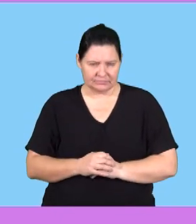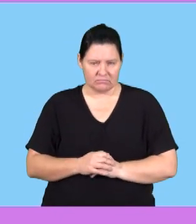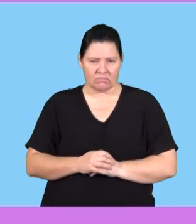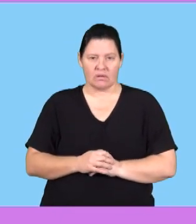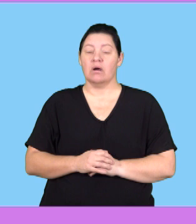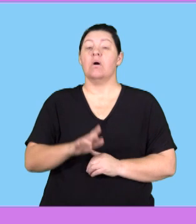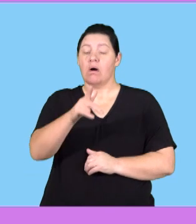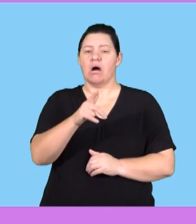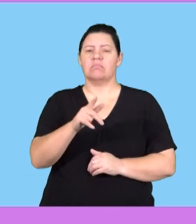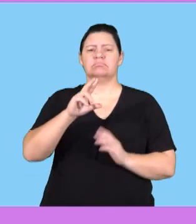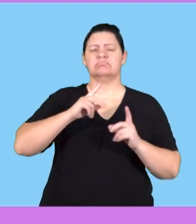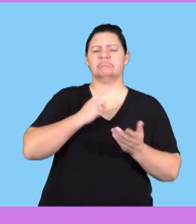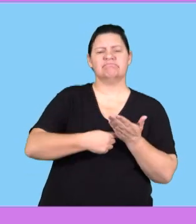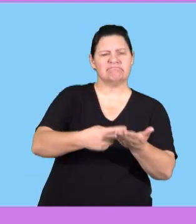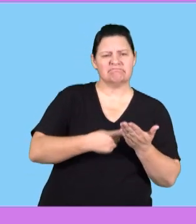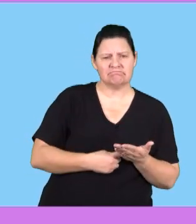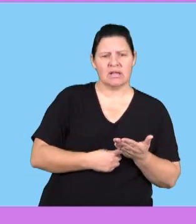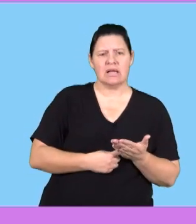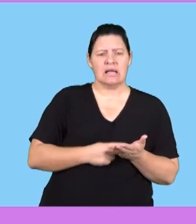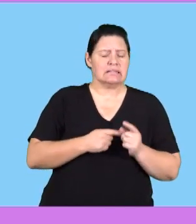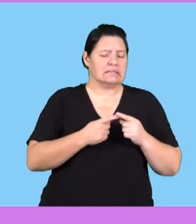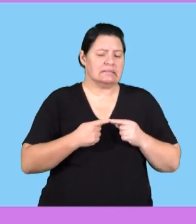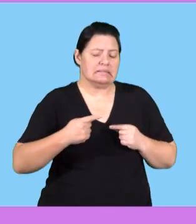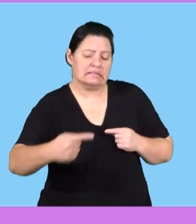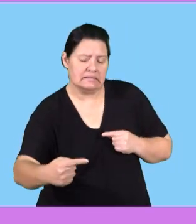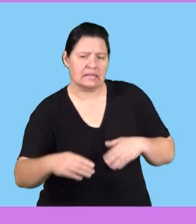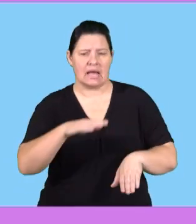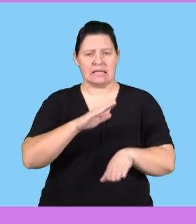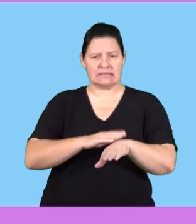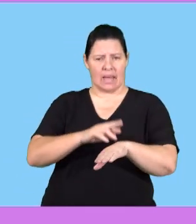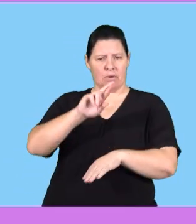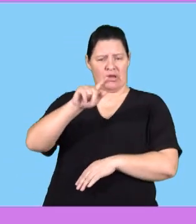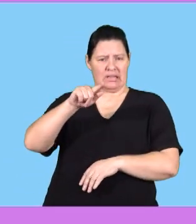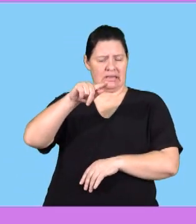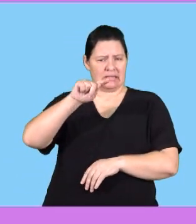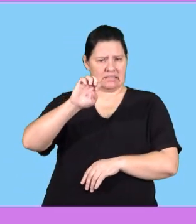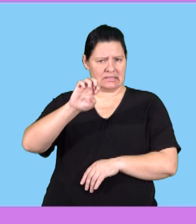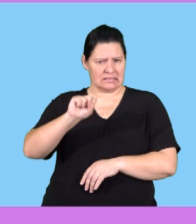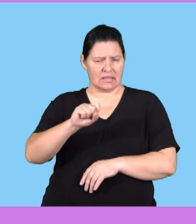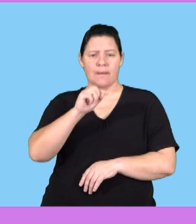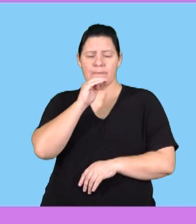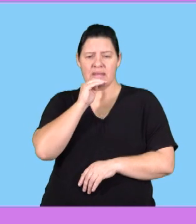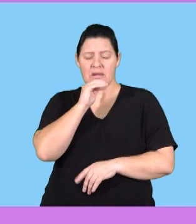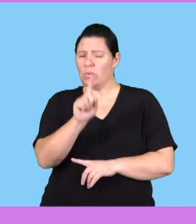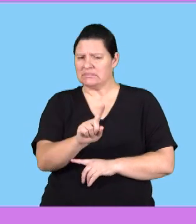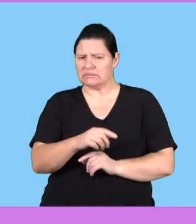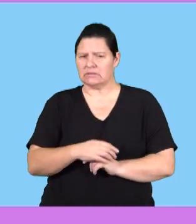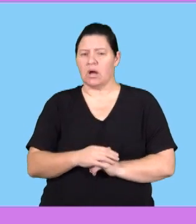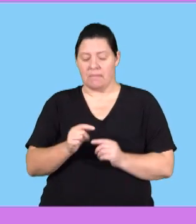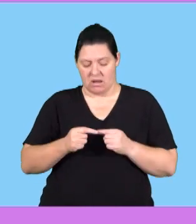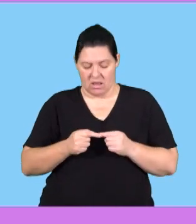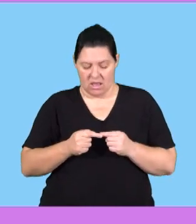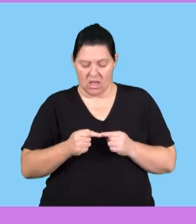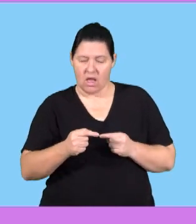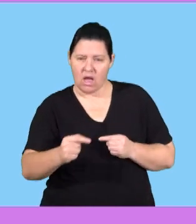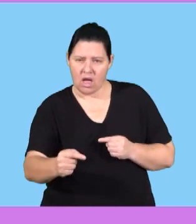Okay, when we talk about the distance and time rates, we are talking about the rates charged per